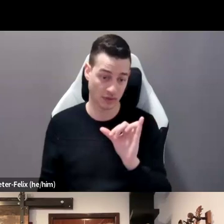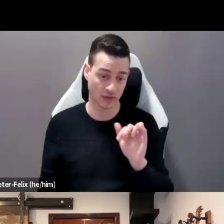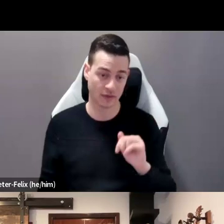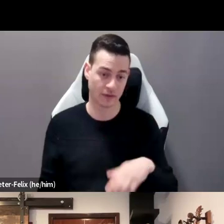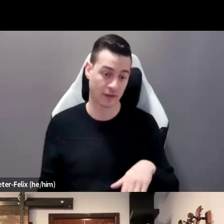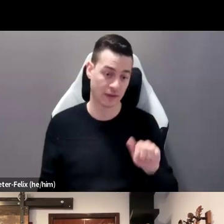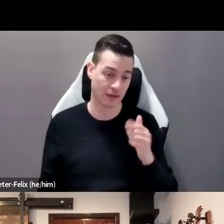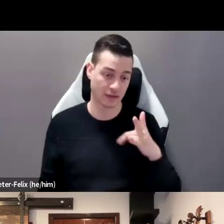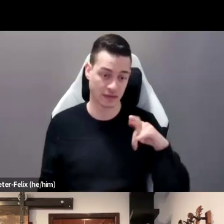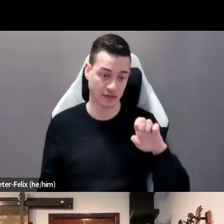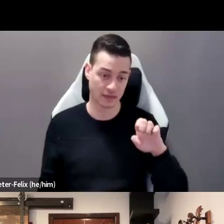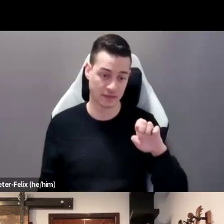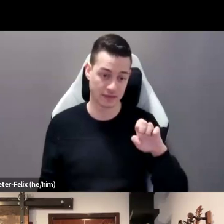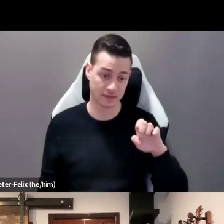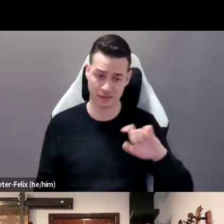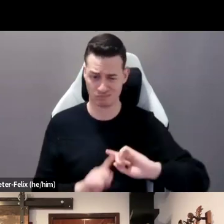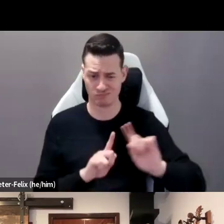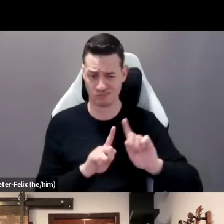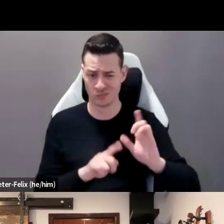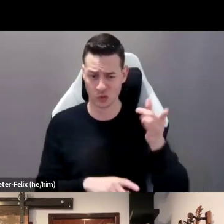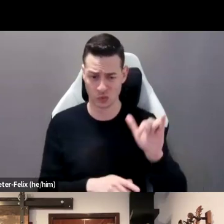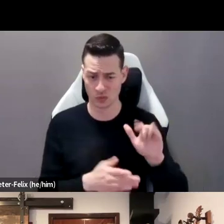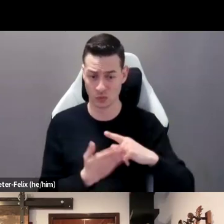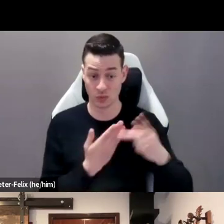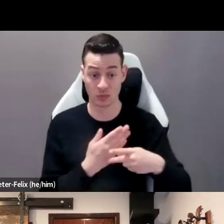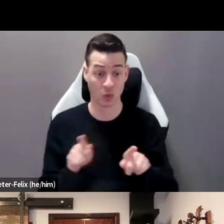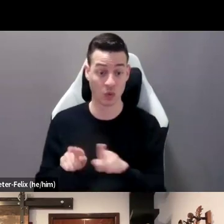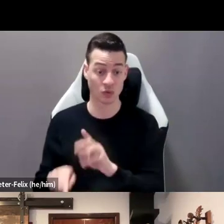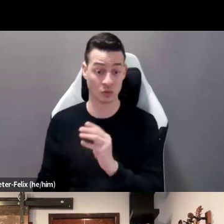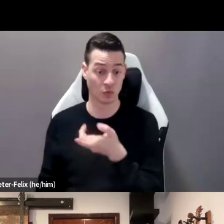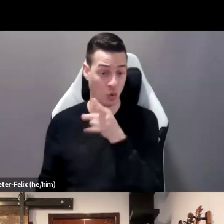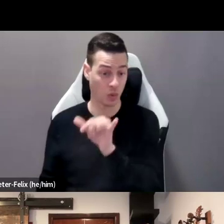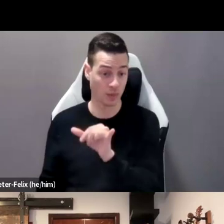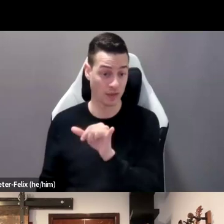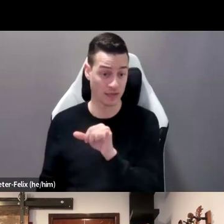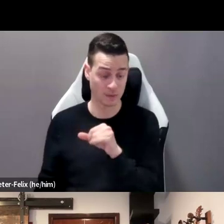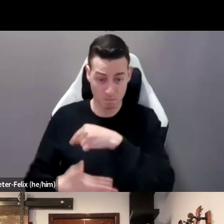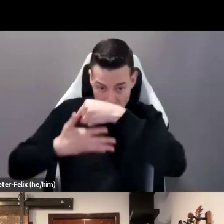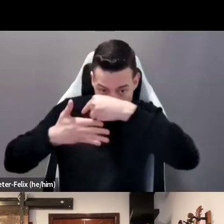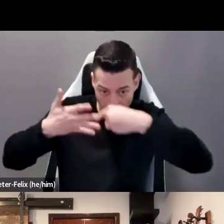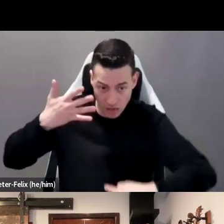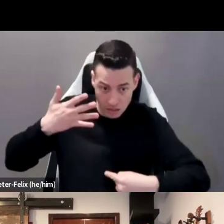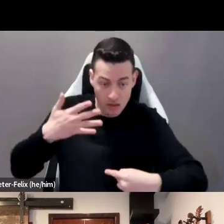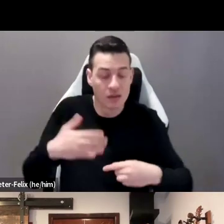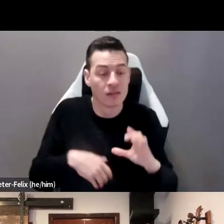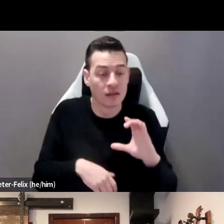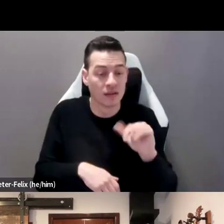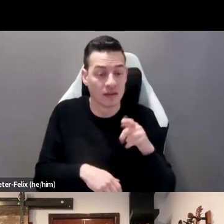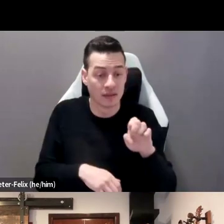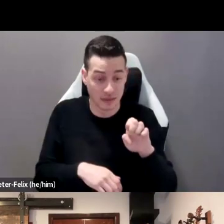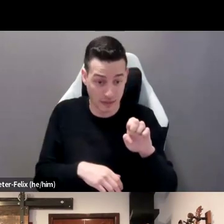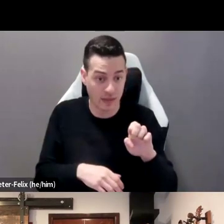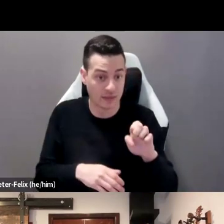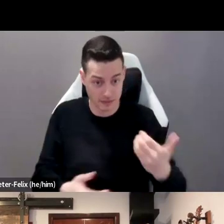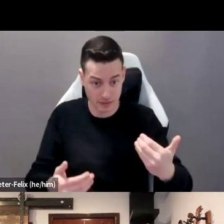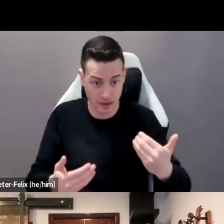found striking about all three of those programs, or 4 or 5, those programs that have a caseload model, as an academic advisor